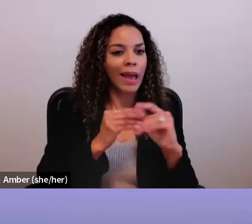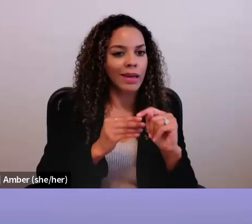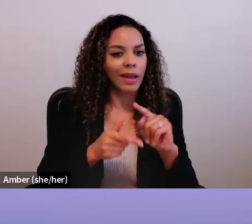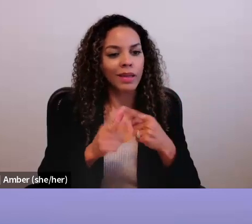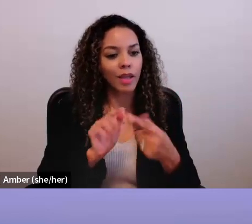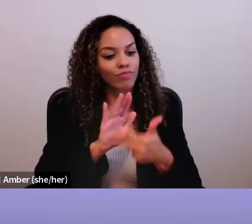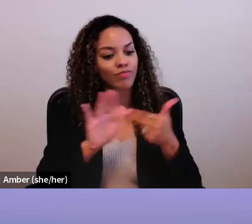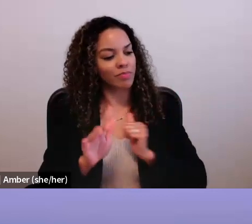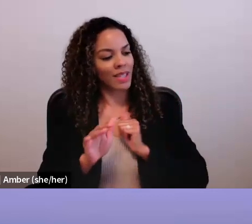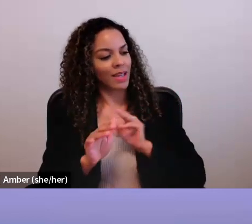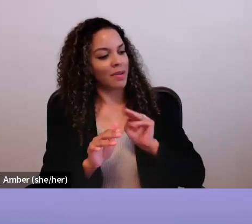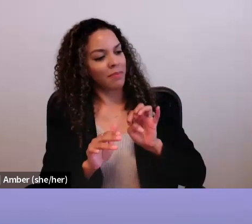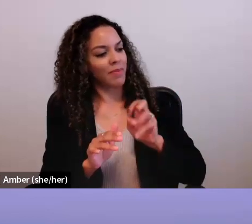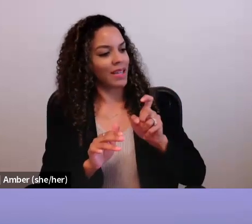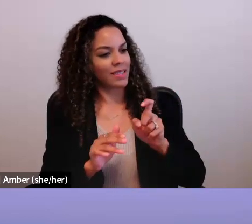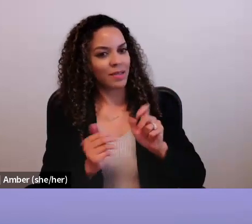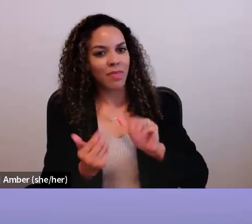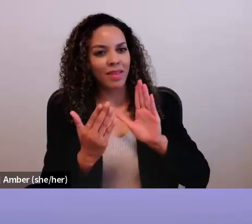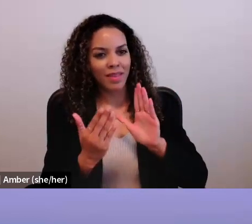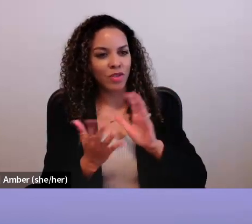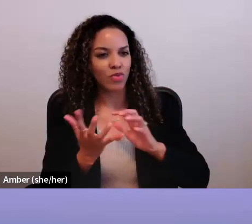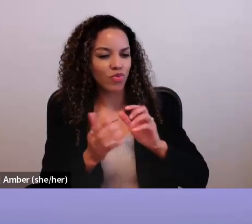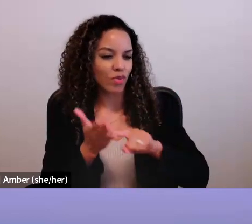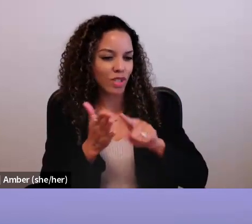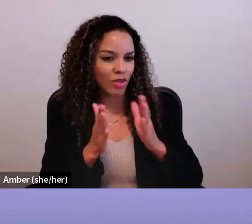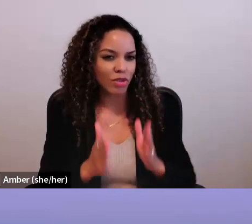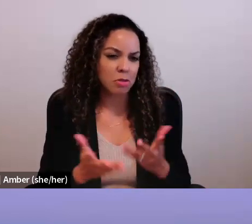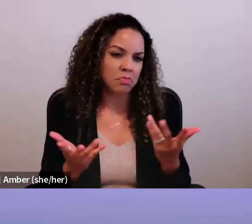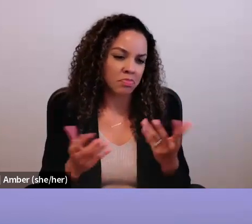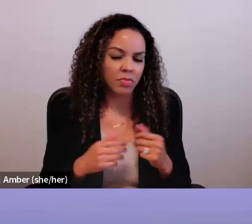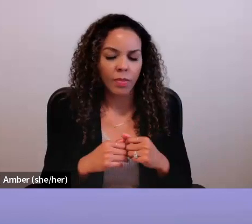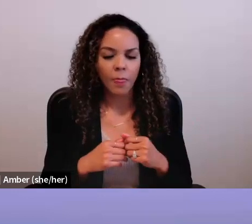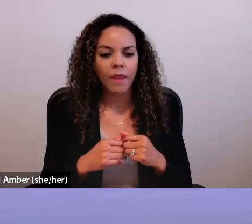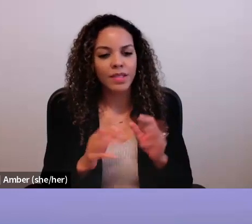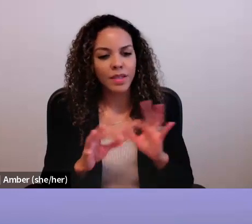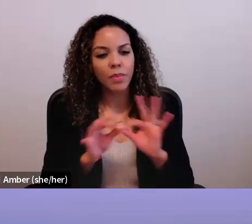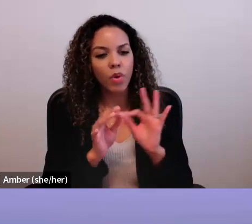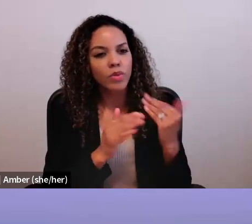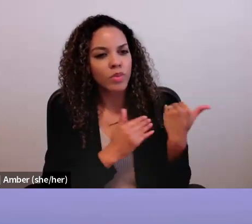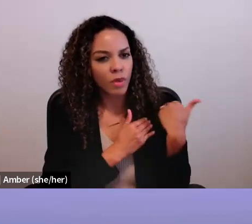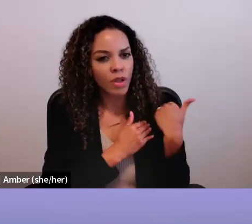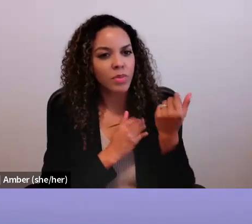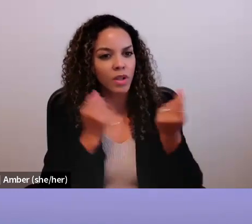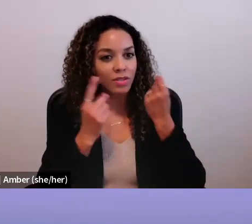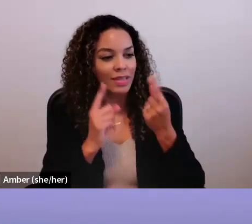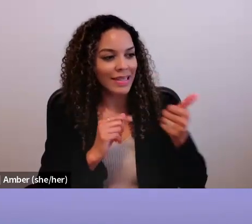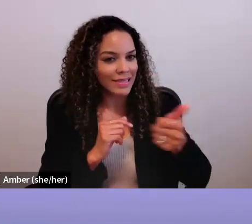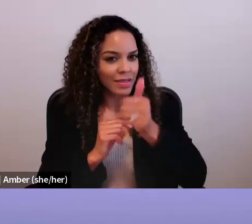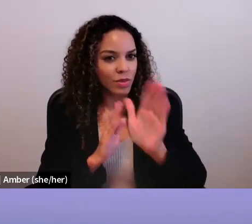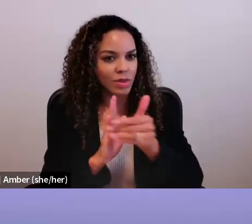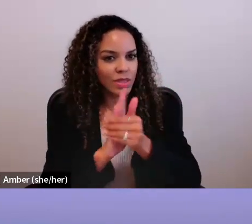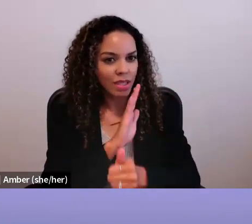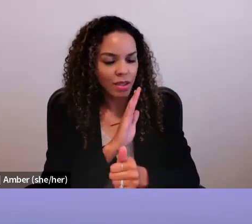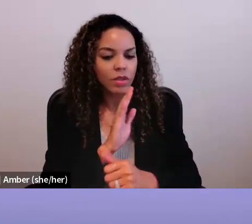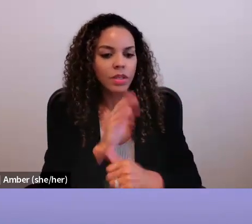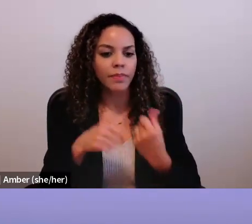researcher. And so I definitely think that there are opportunities, but I think we have to be responsible in understanding like our skills and making